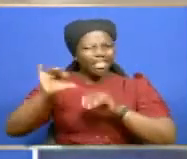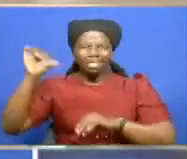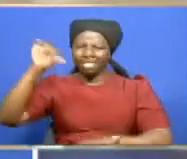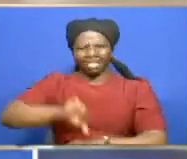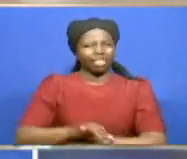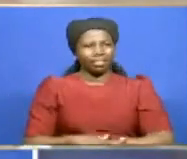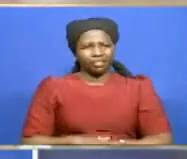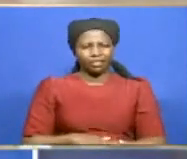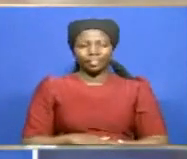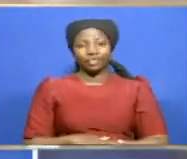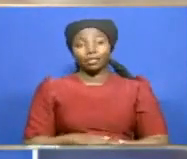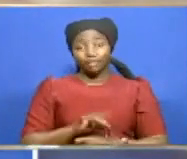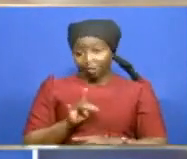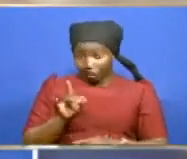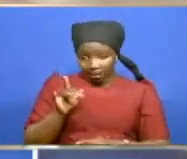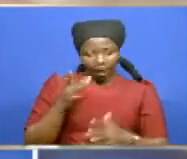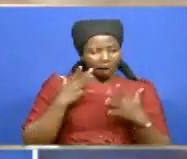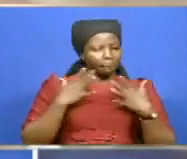Watu wanakufa